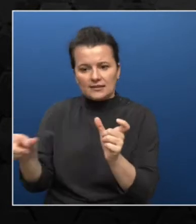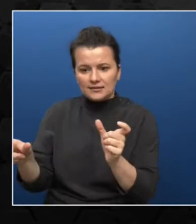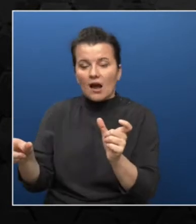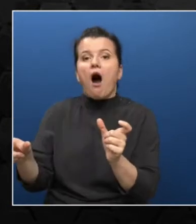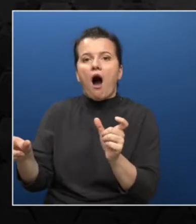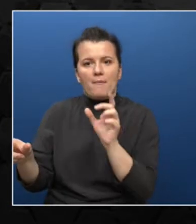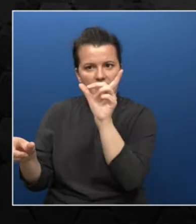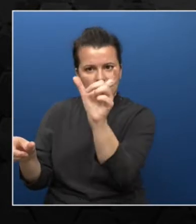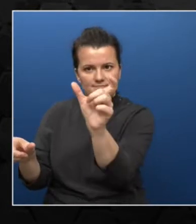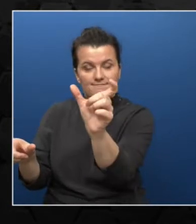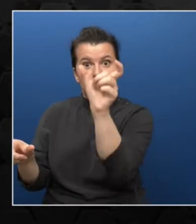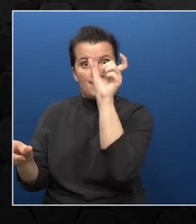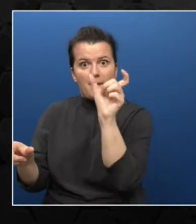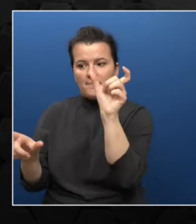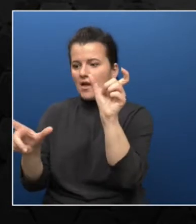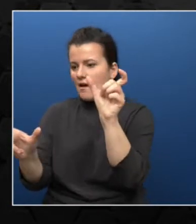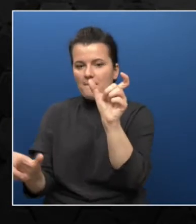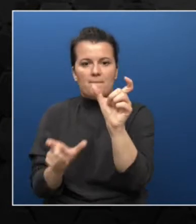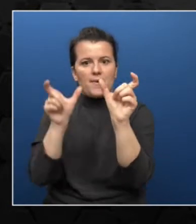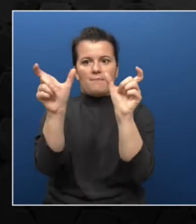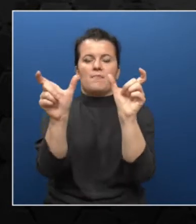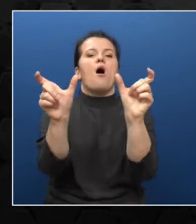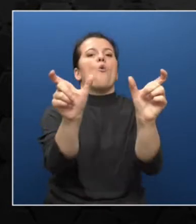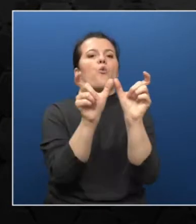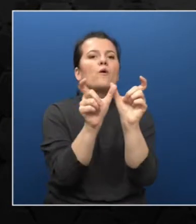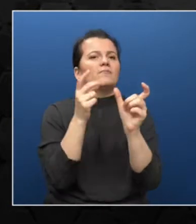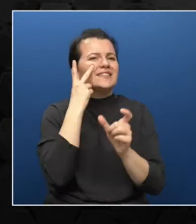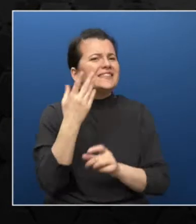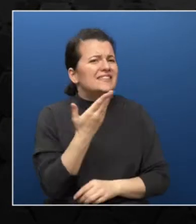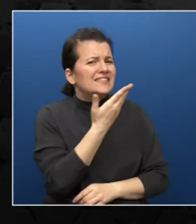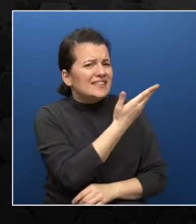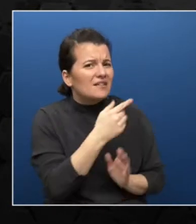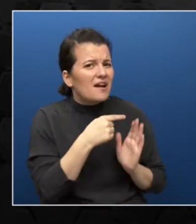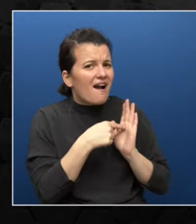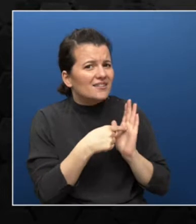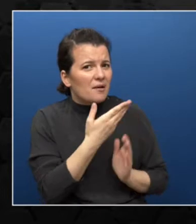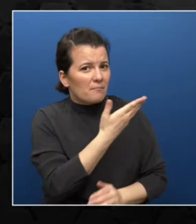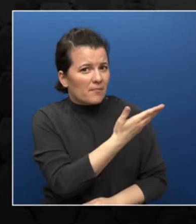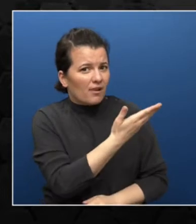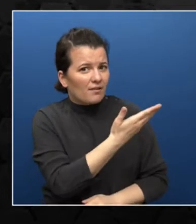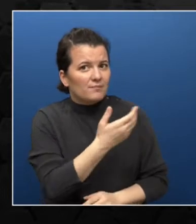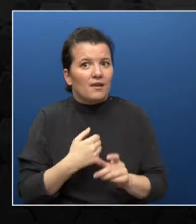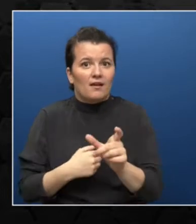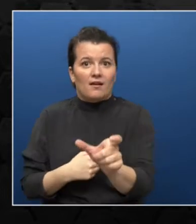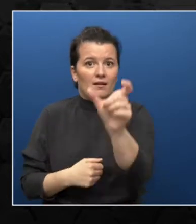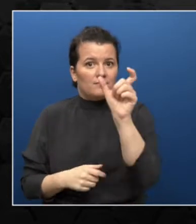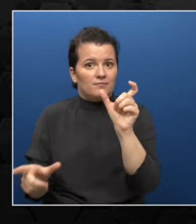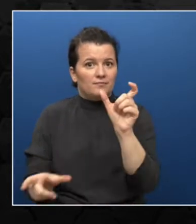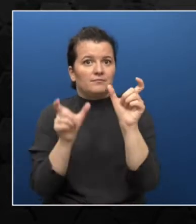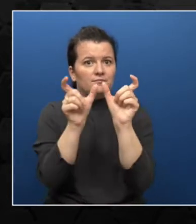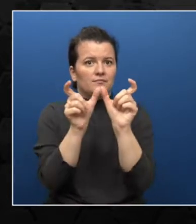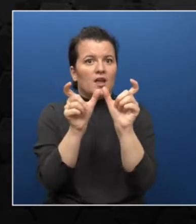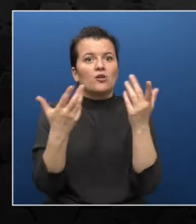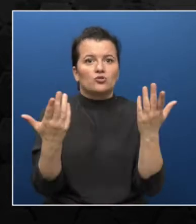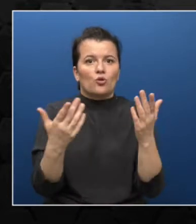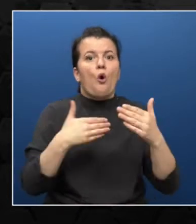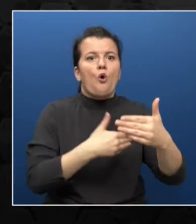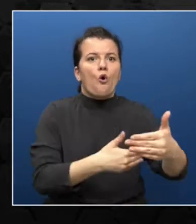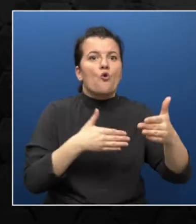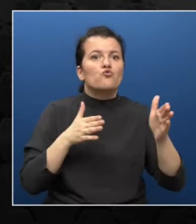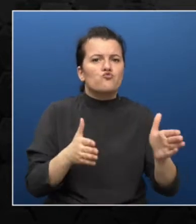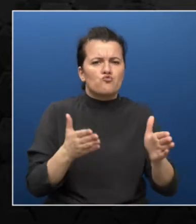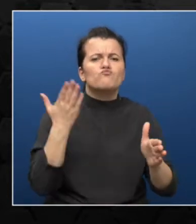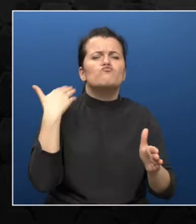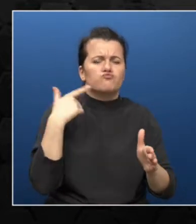inside of the text. So here we have an example. So we have like the phrase, the room was great, but the